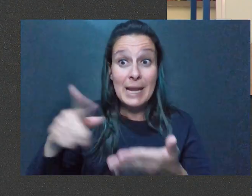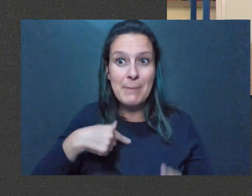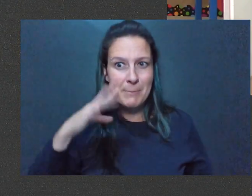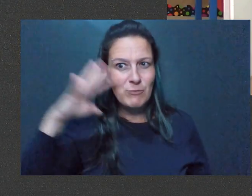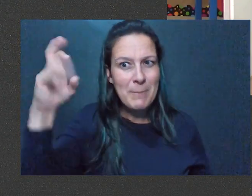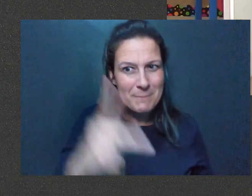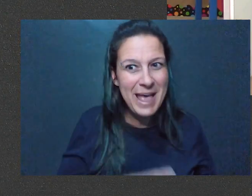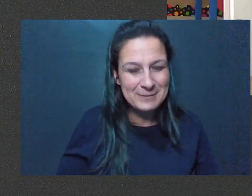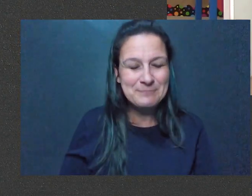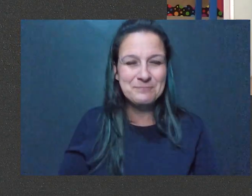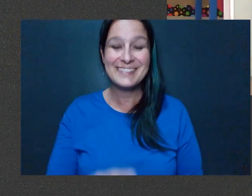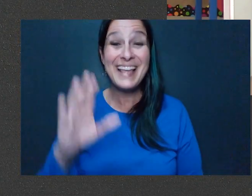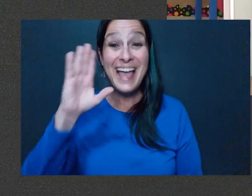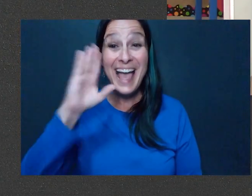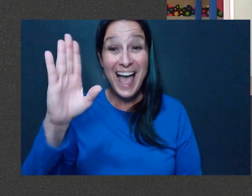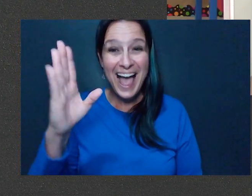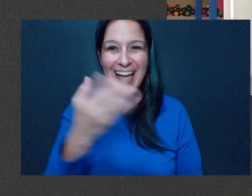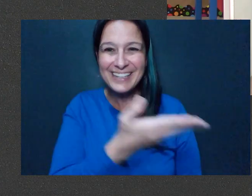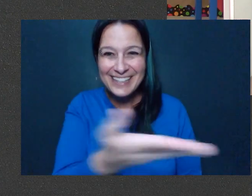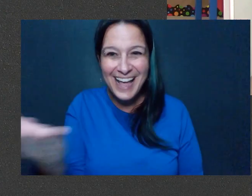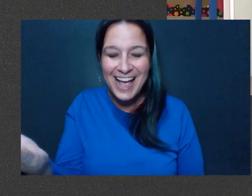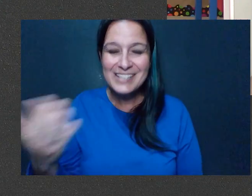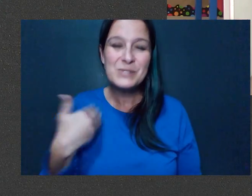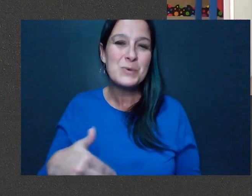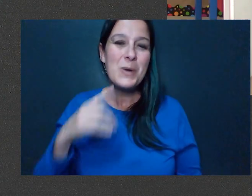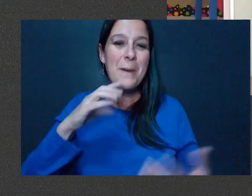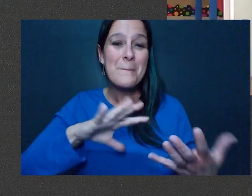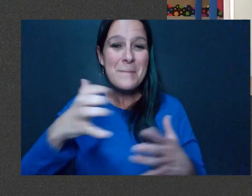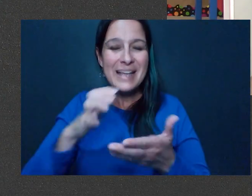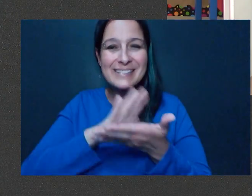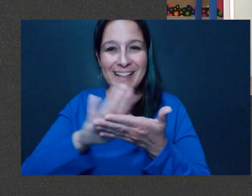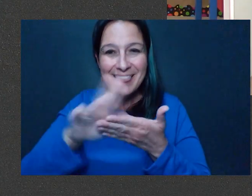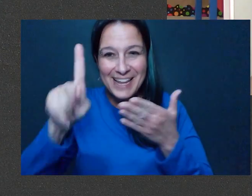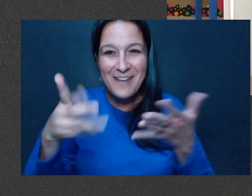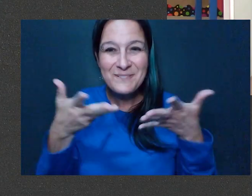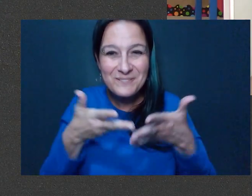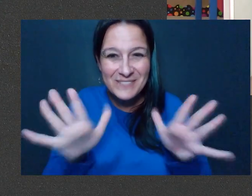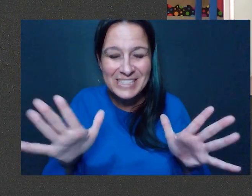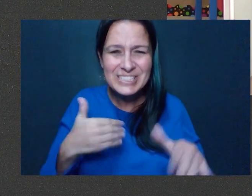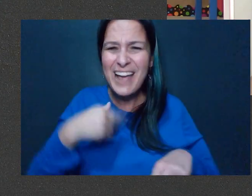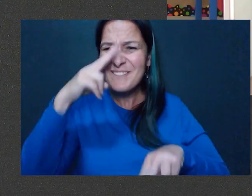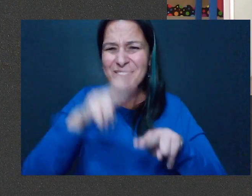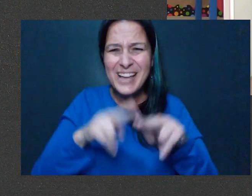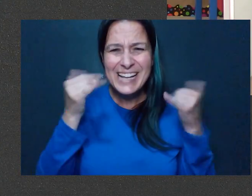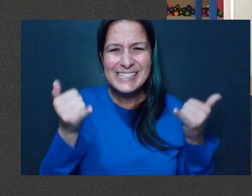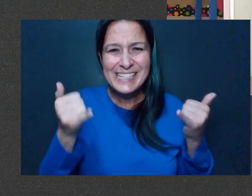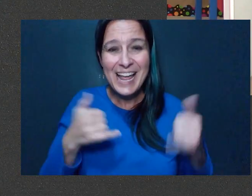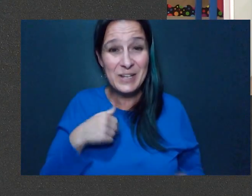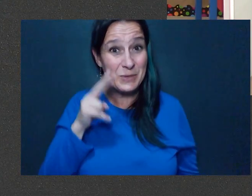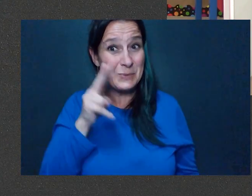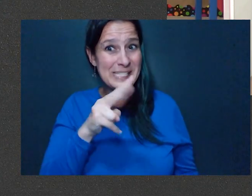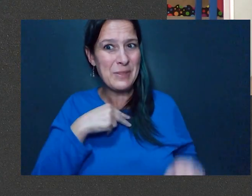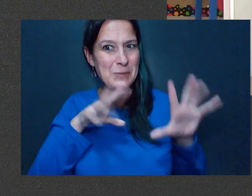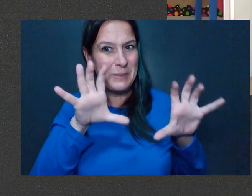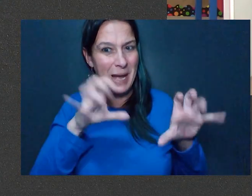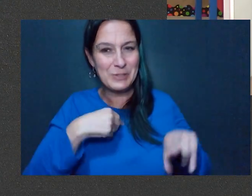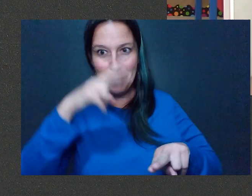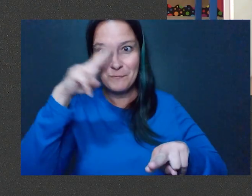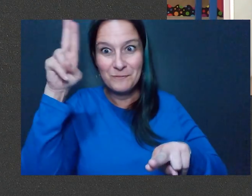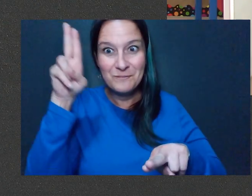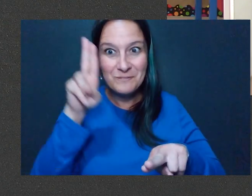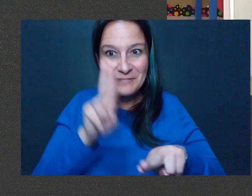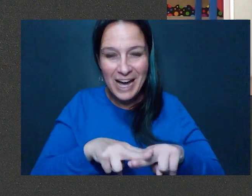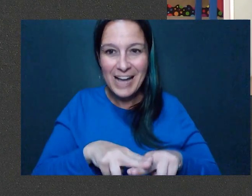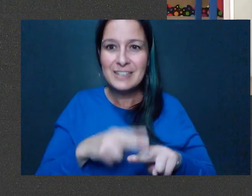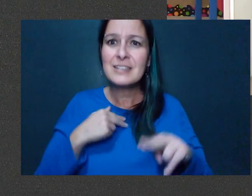back. Hi guys, we got our mess cleaned up. We had so much fun today, didn't we? Look at those monsters, aren't they fun? I